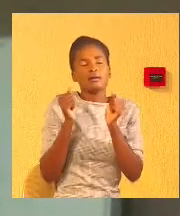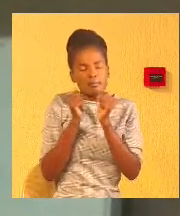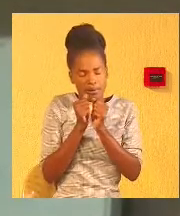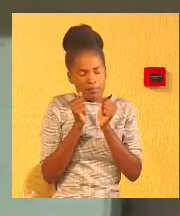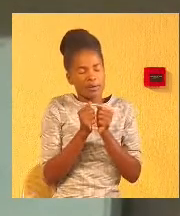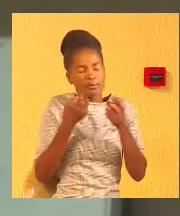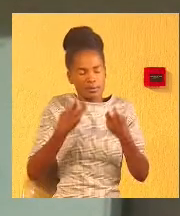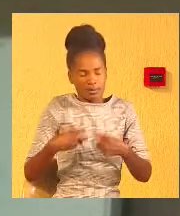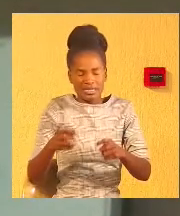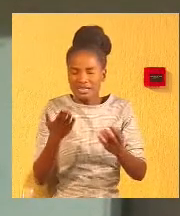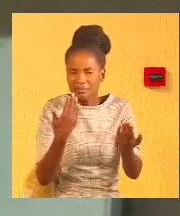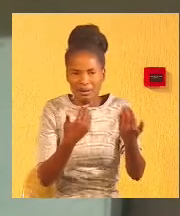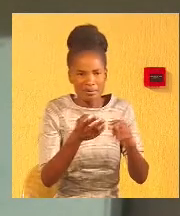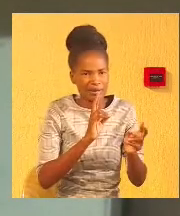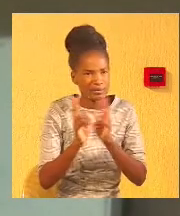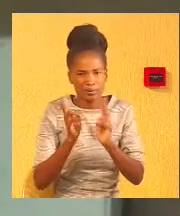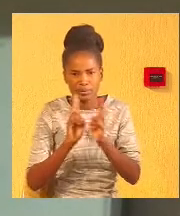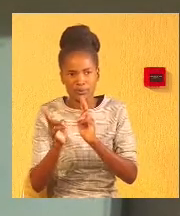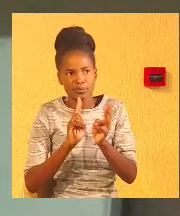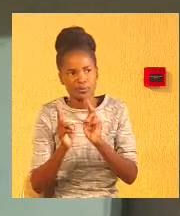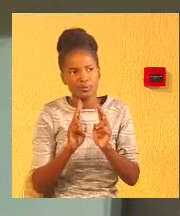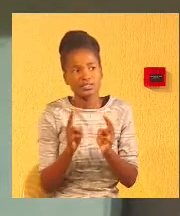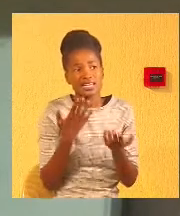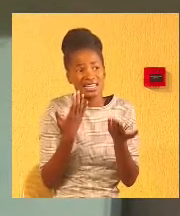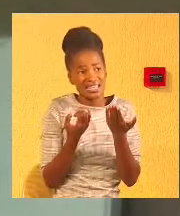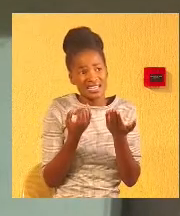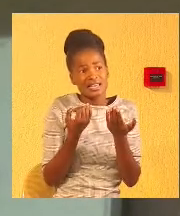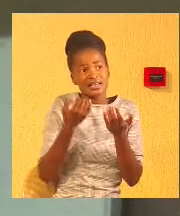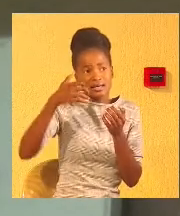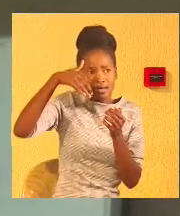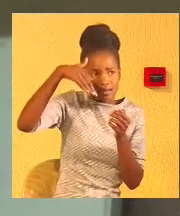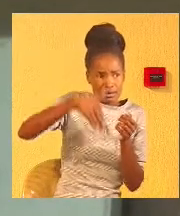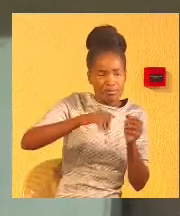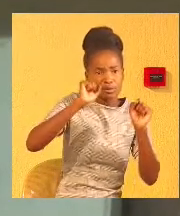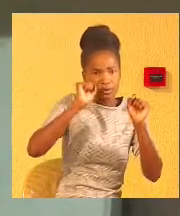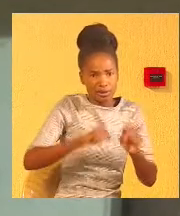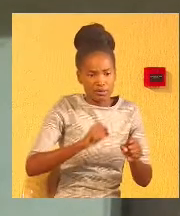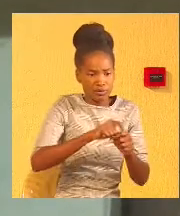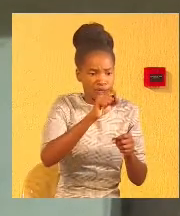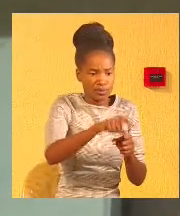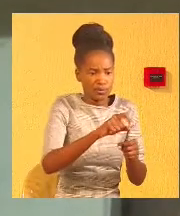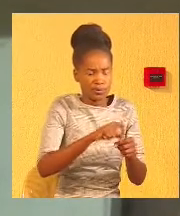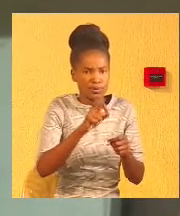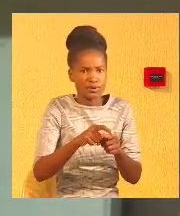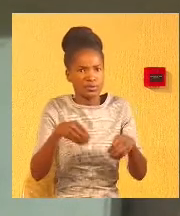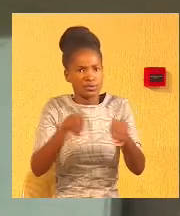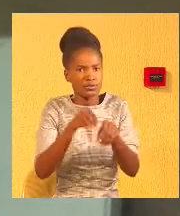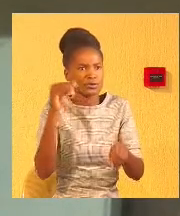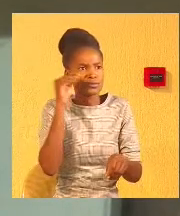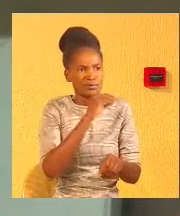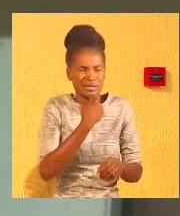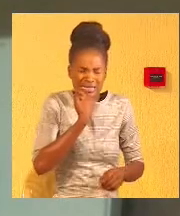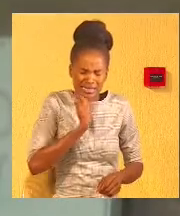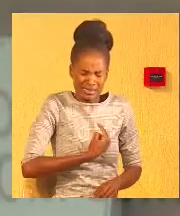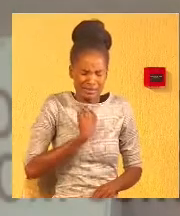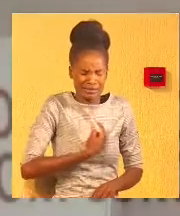together to see to it that we will able to produce food for our people. Thank you very much,